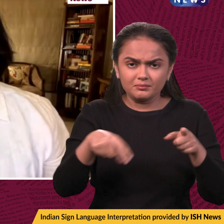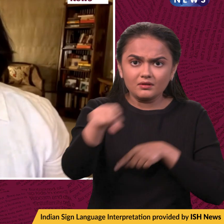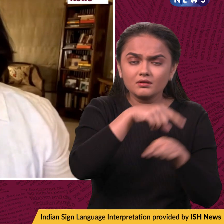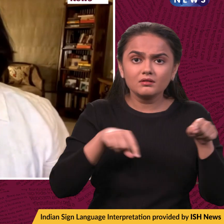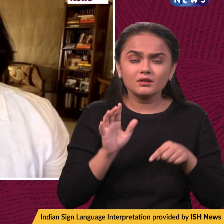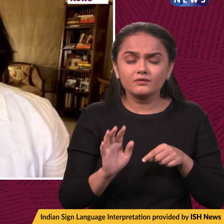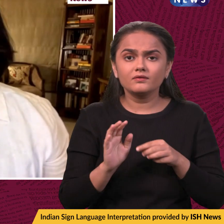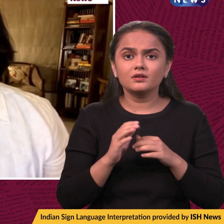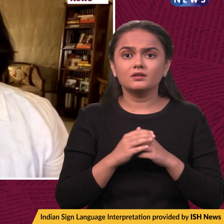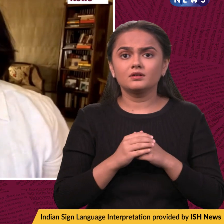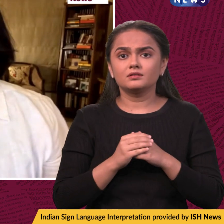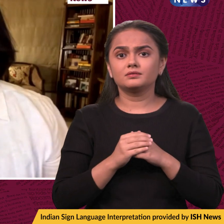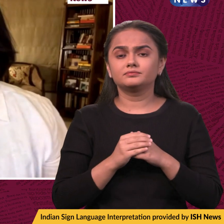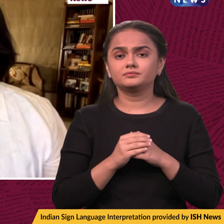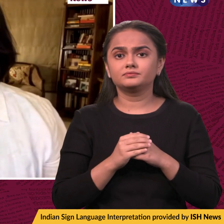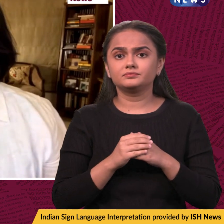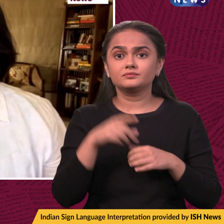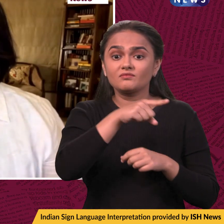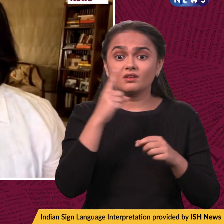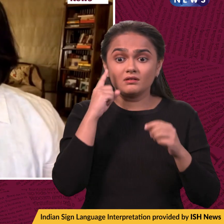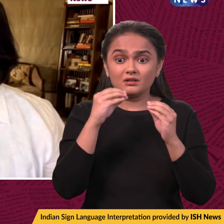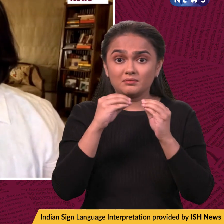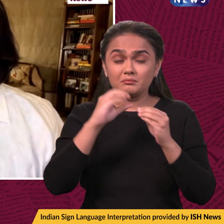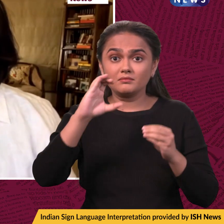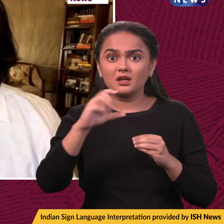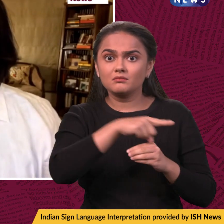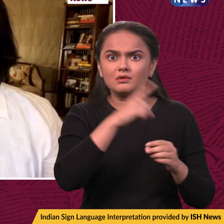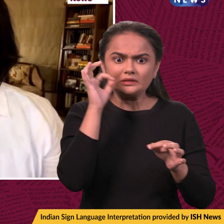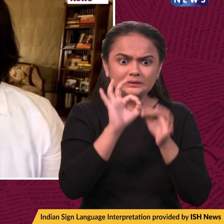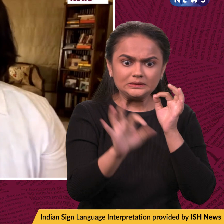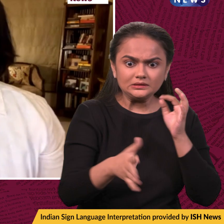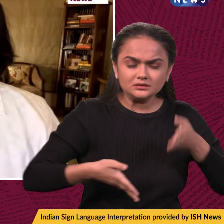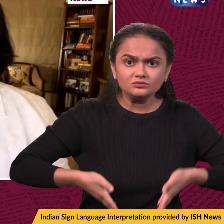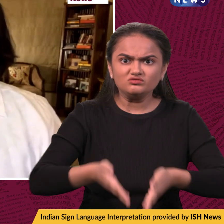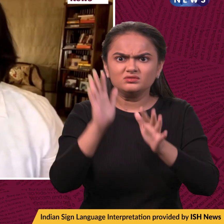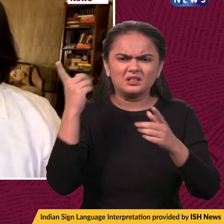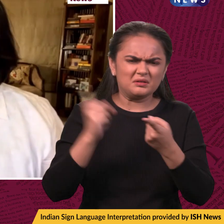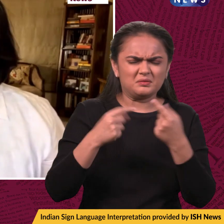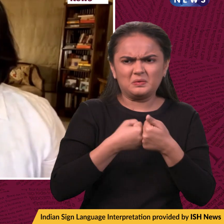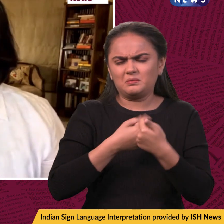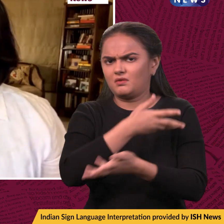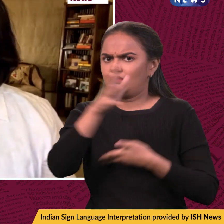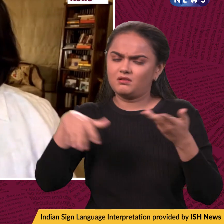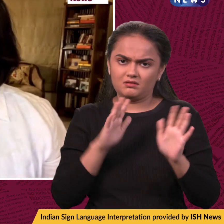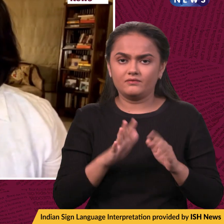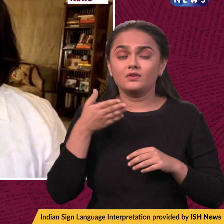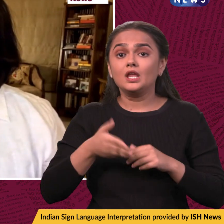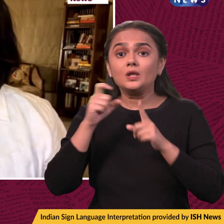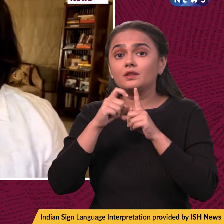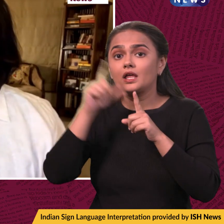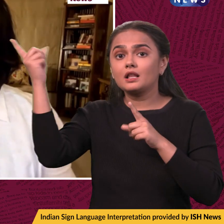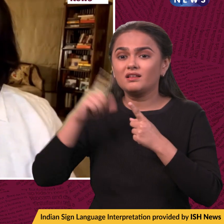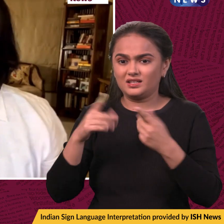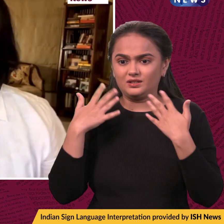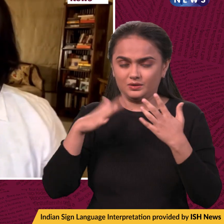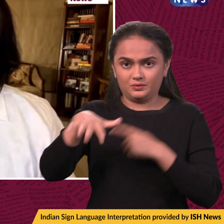upon and their Bibles were burnt in the street. In Delhi, Environment Minister Gopal